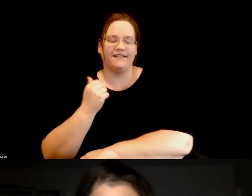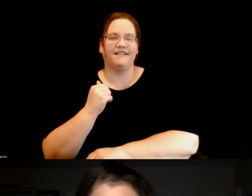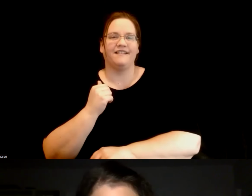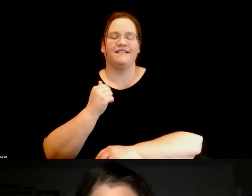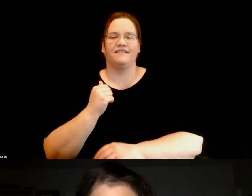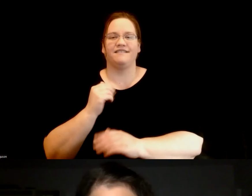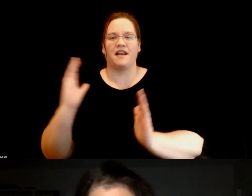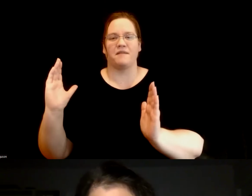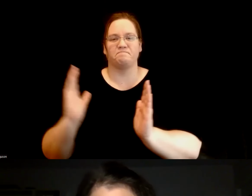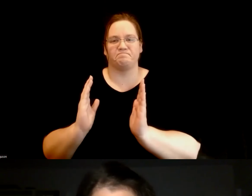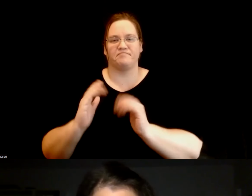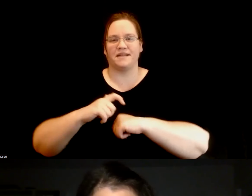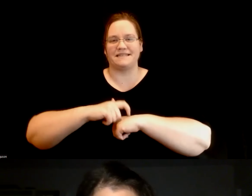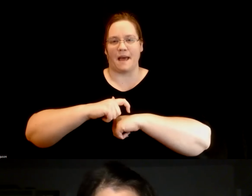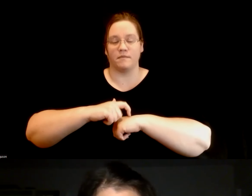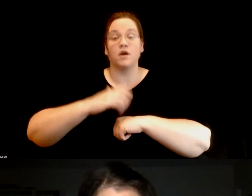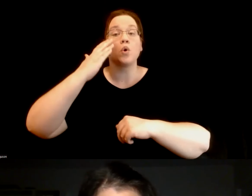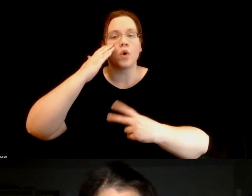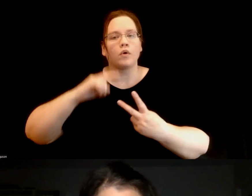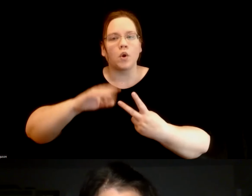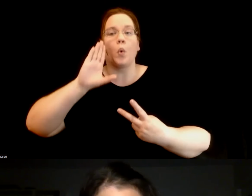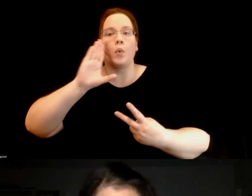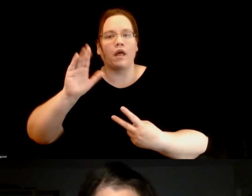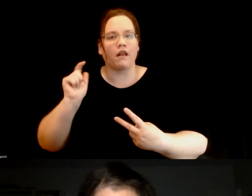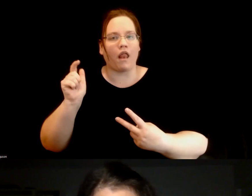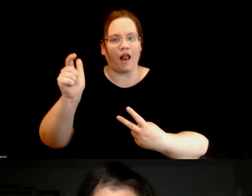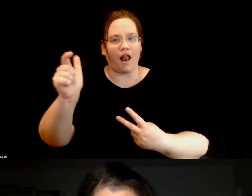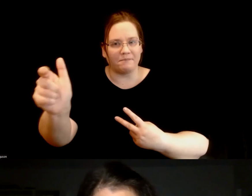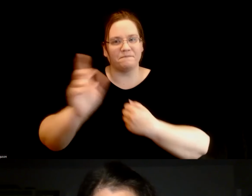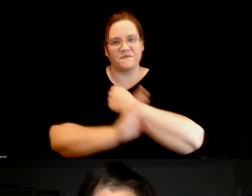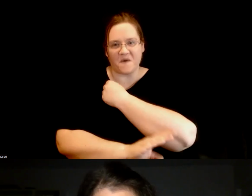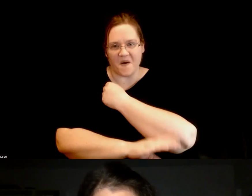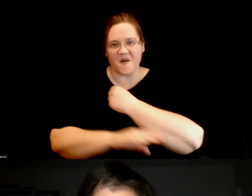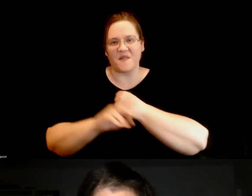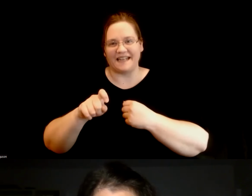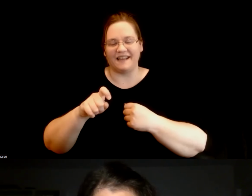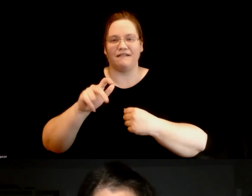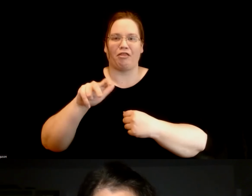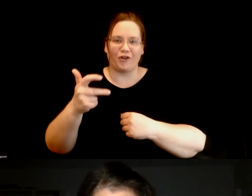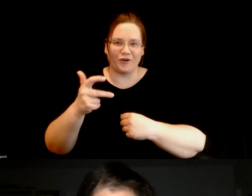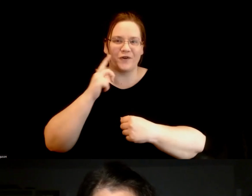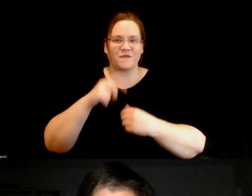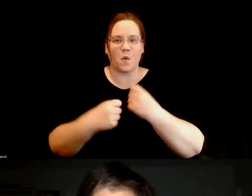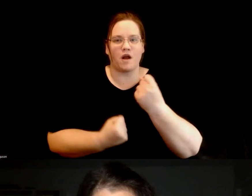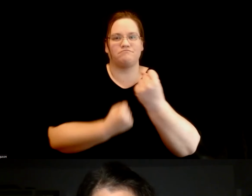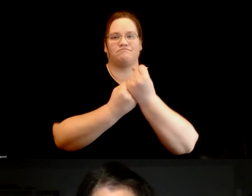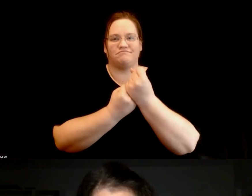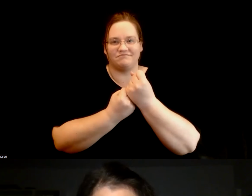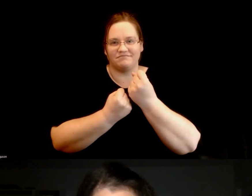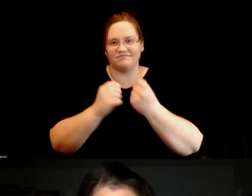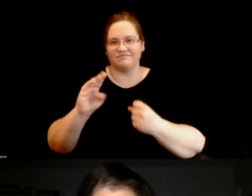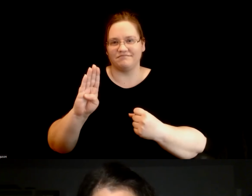shorter time, knowing that she will need a 3rd one most likely in the fall, and she will get boosters, but just for right now,